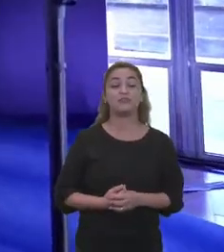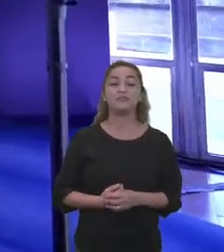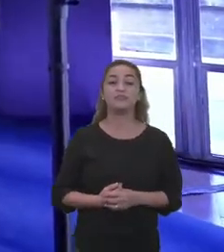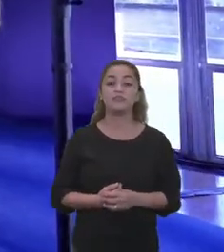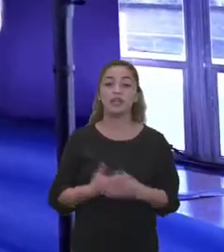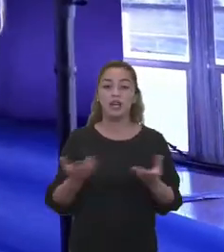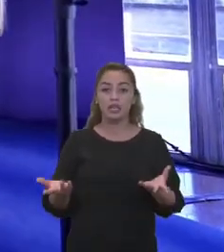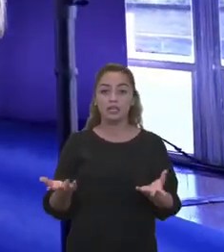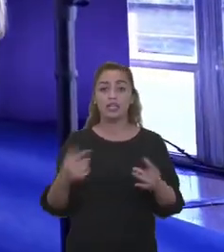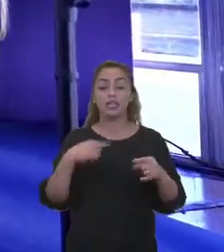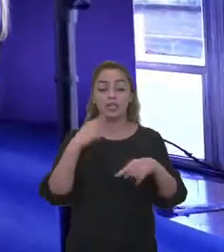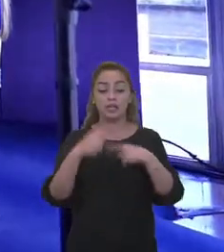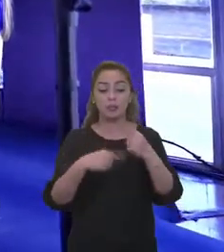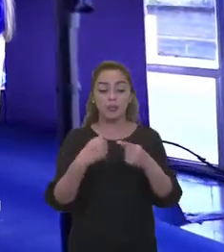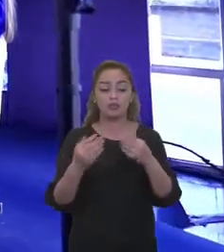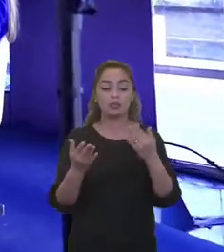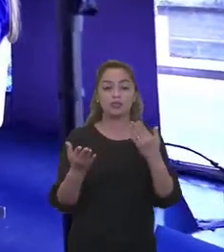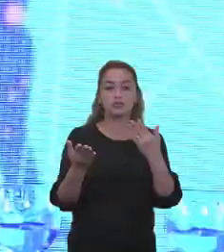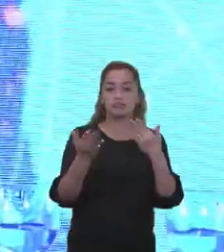And then,